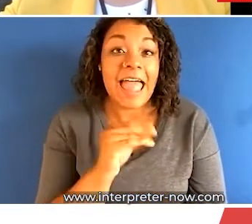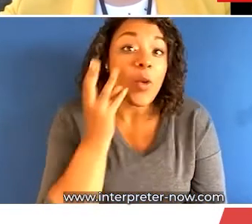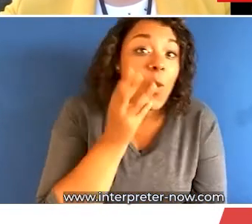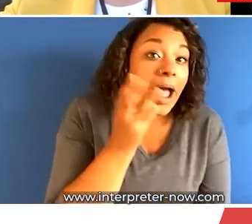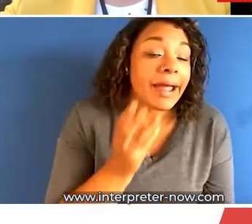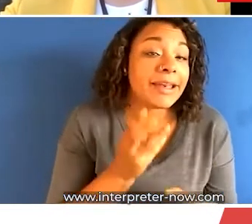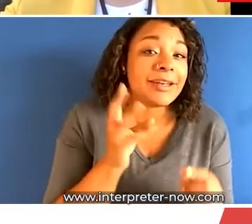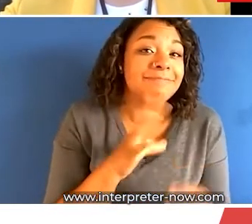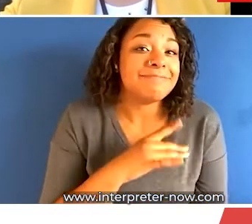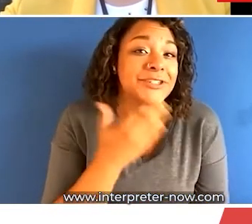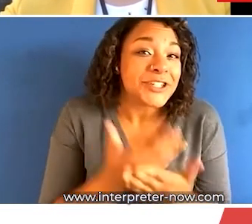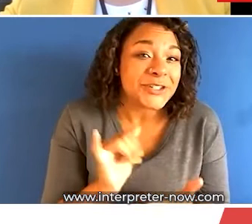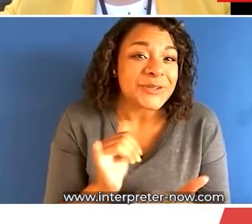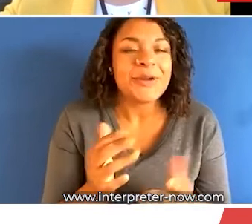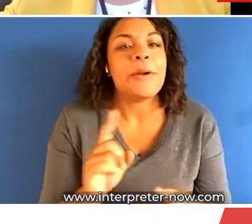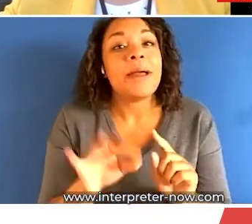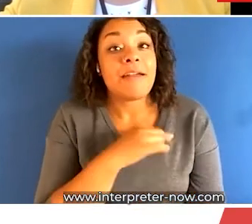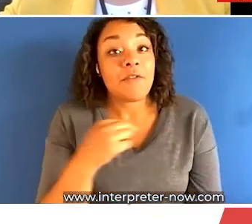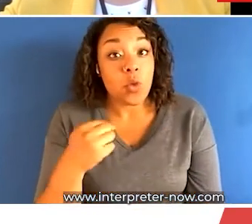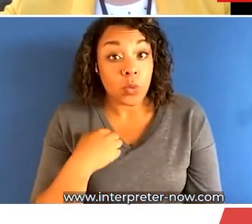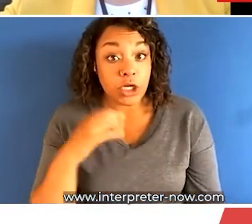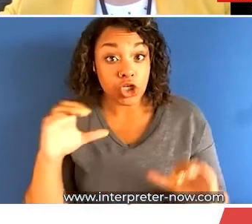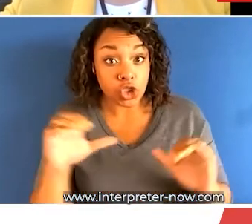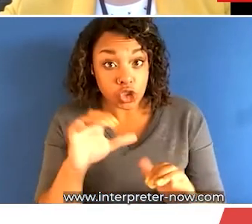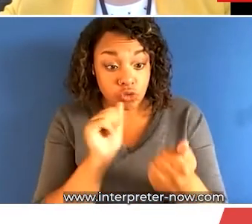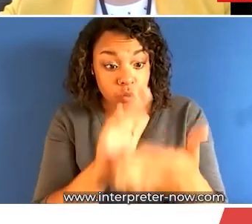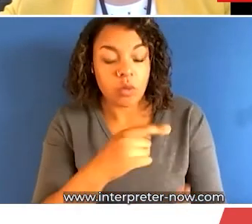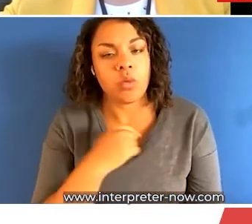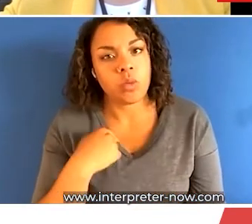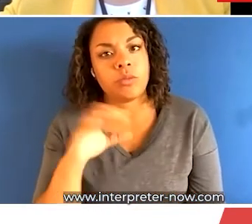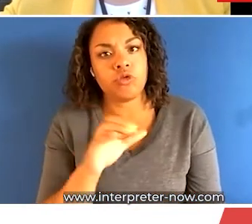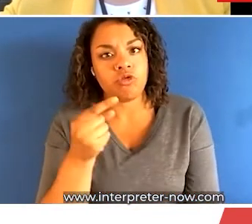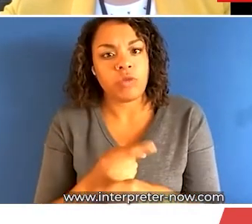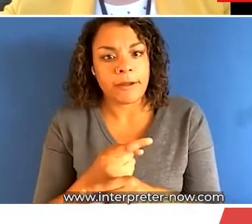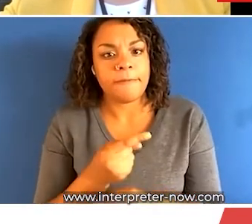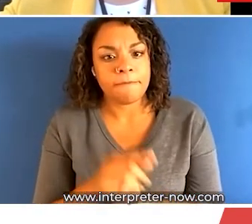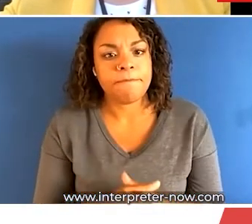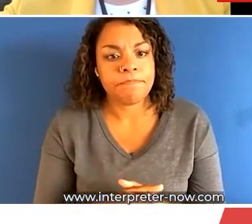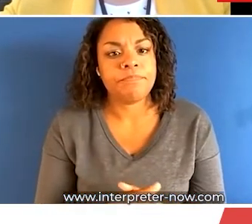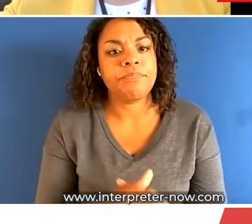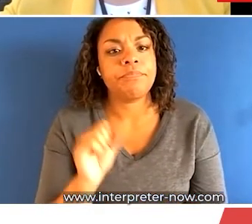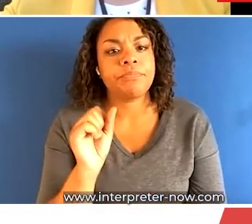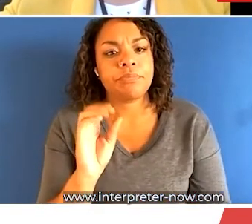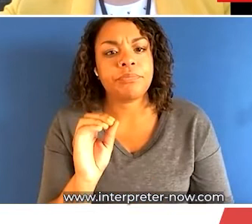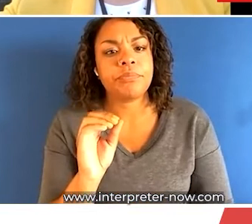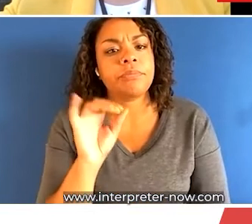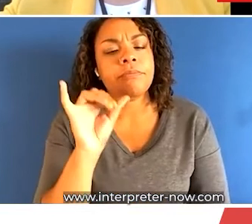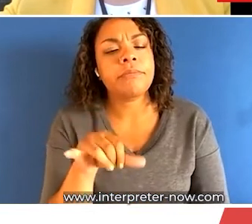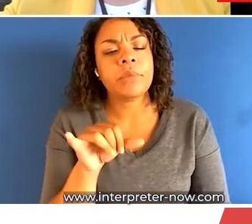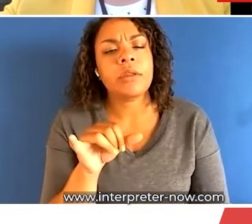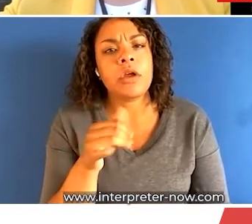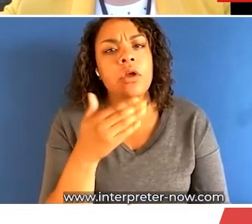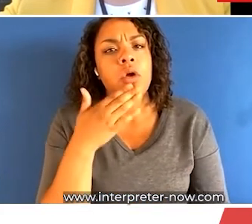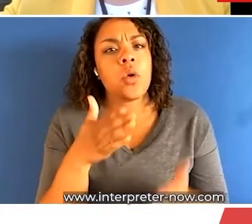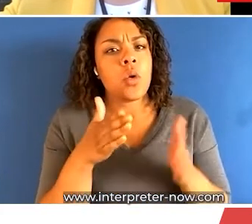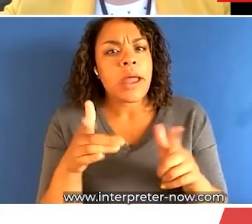Let's face it, if we do it right. So is a good way of